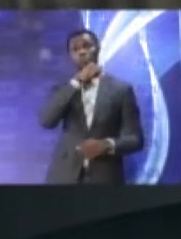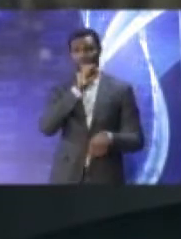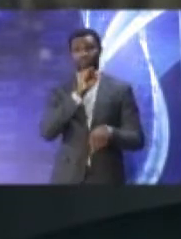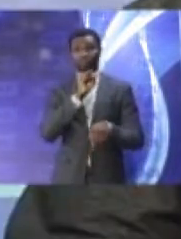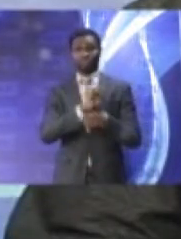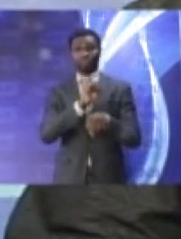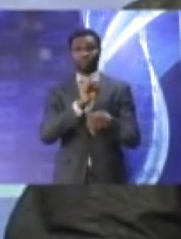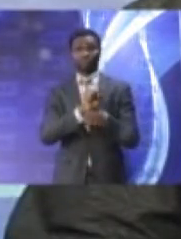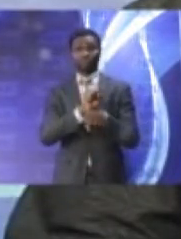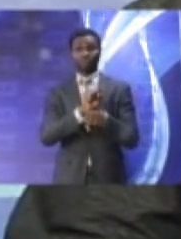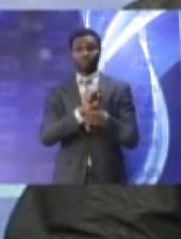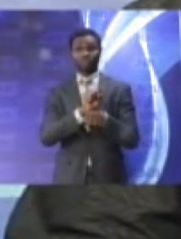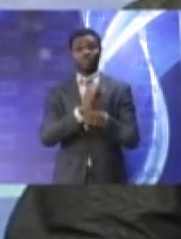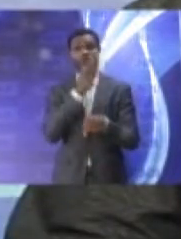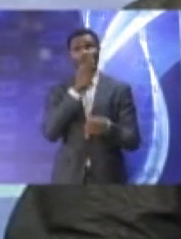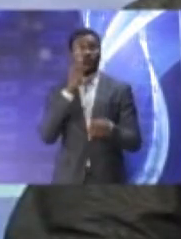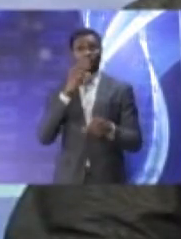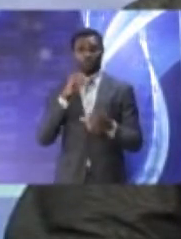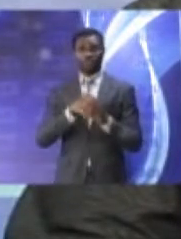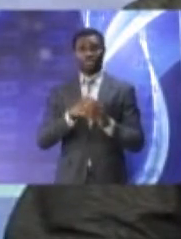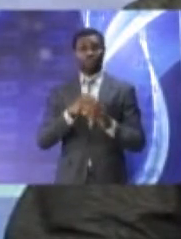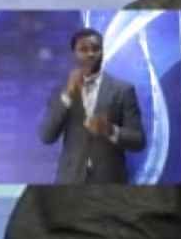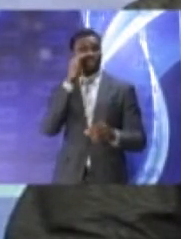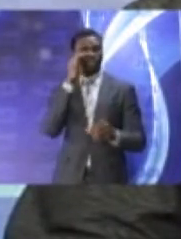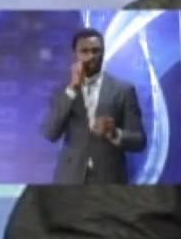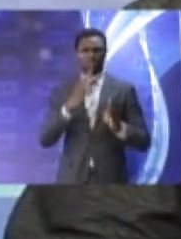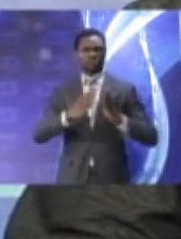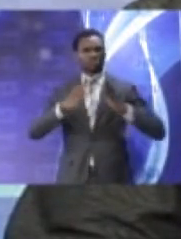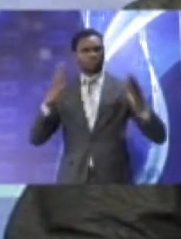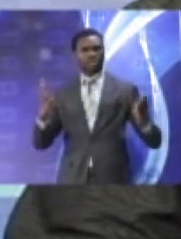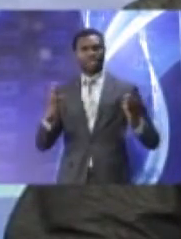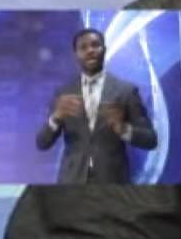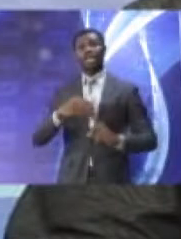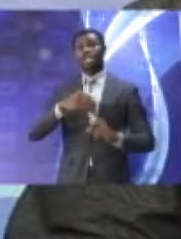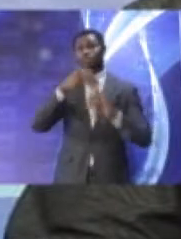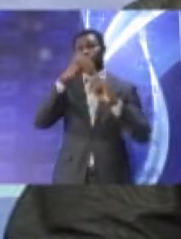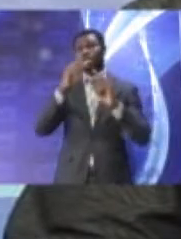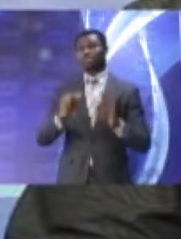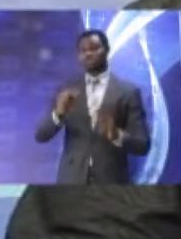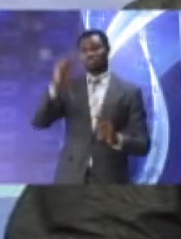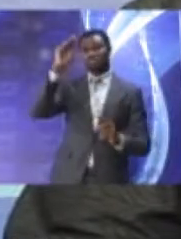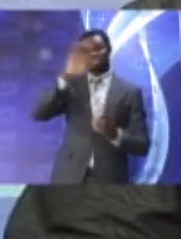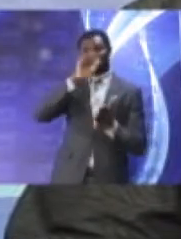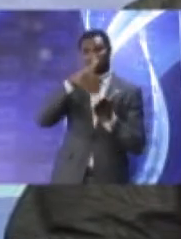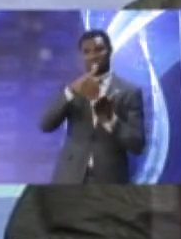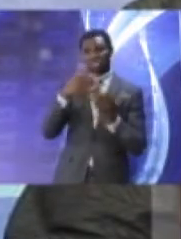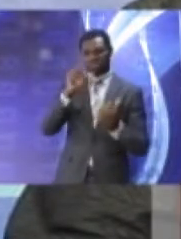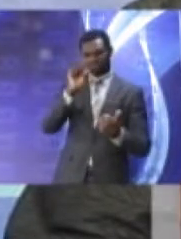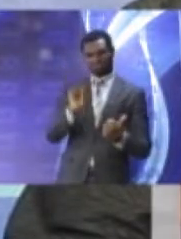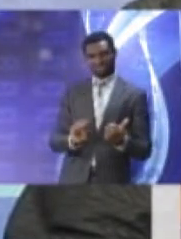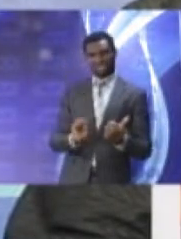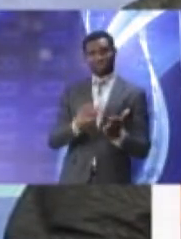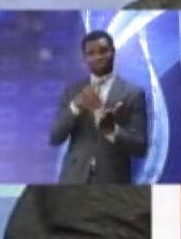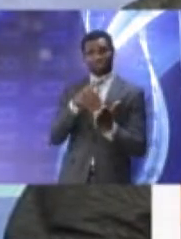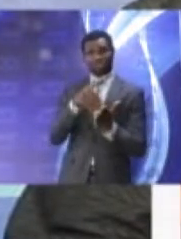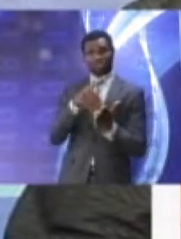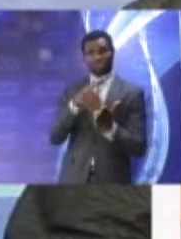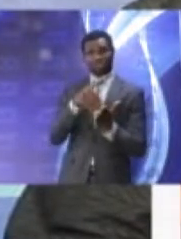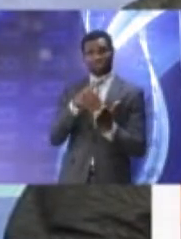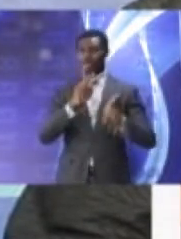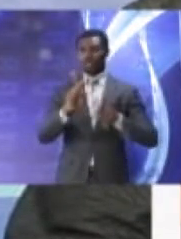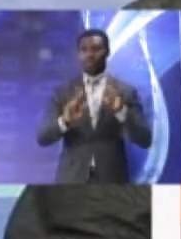vibrant, especially between the north-central region and the southern region of the country. Many people have